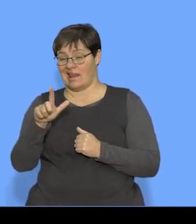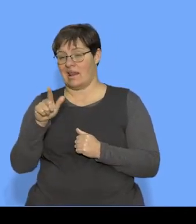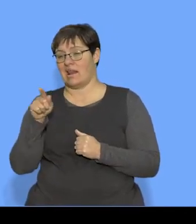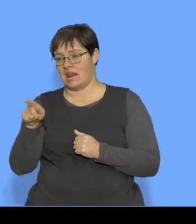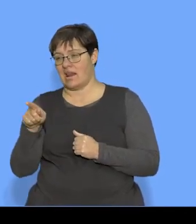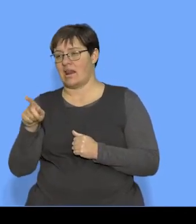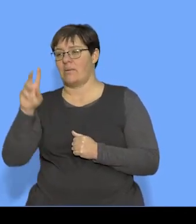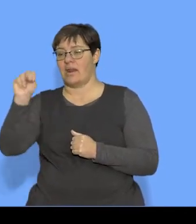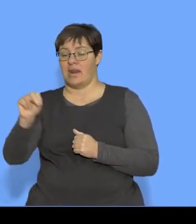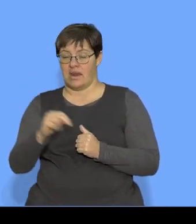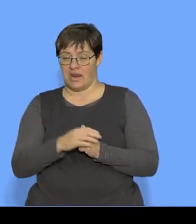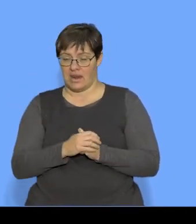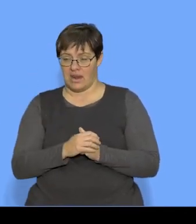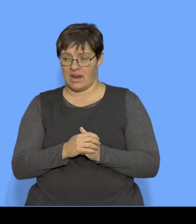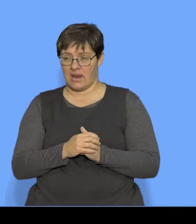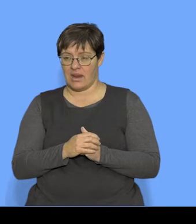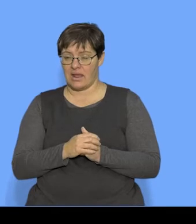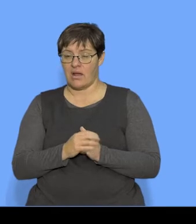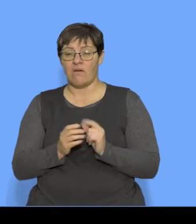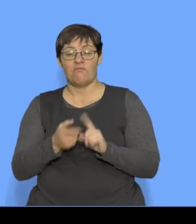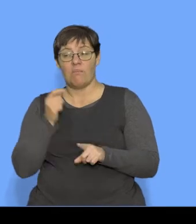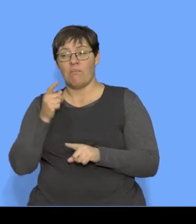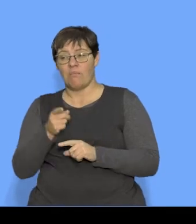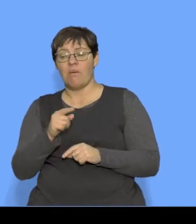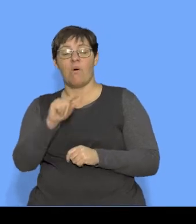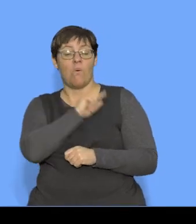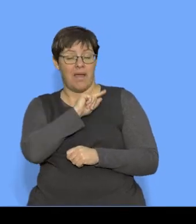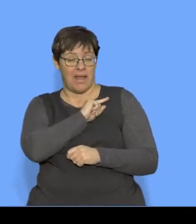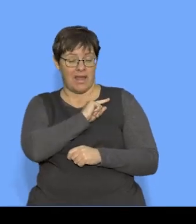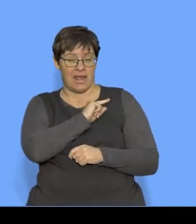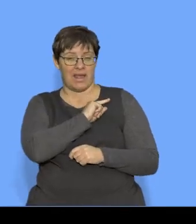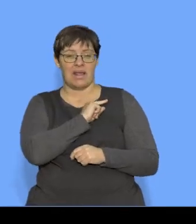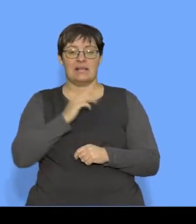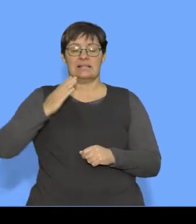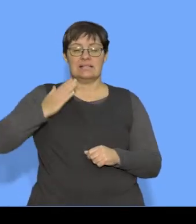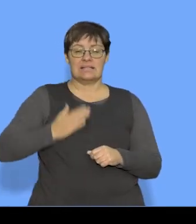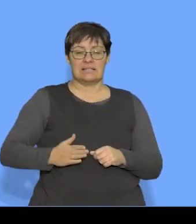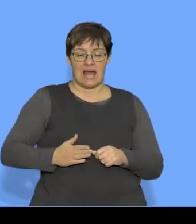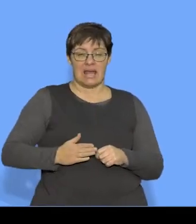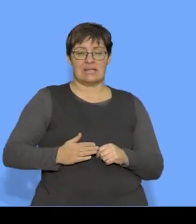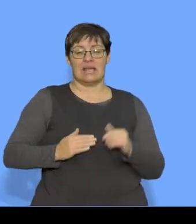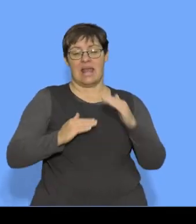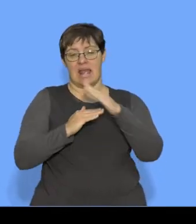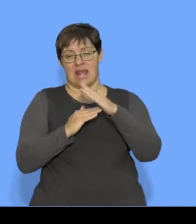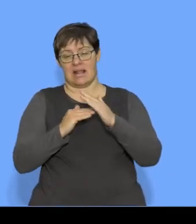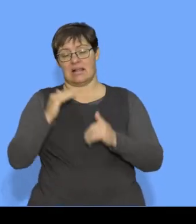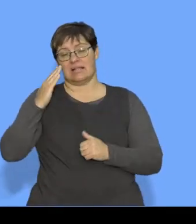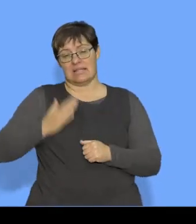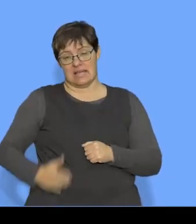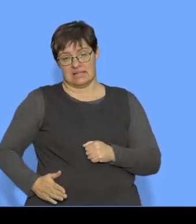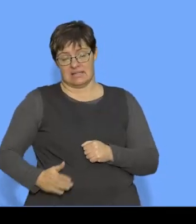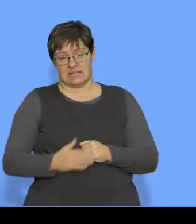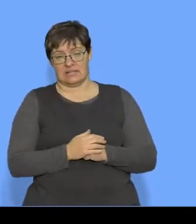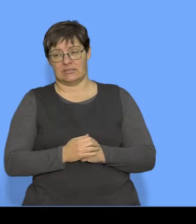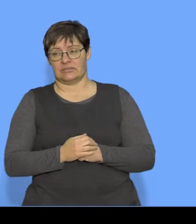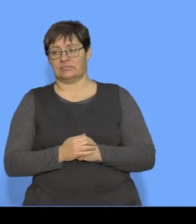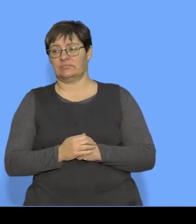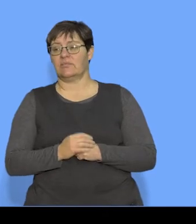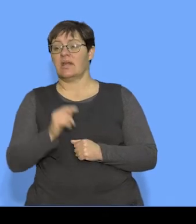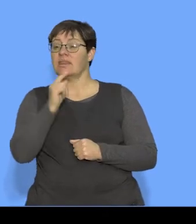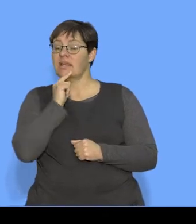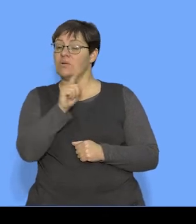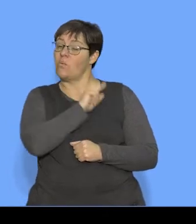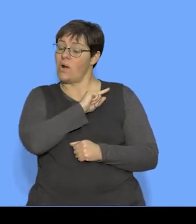L will go with the N. And then from there, this is because of side, angle, side. Then I will